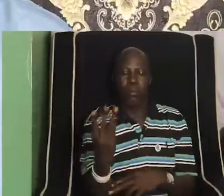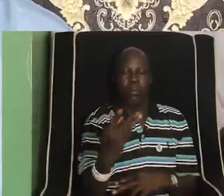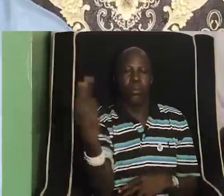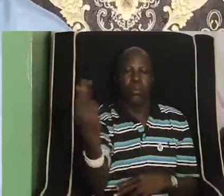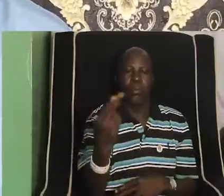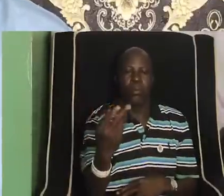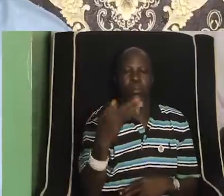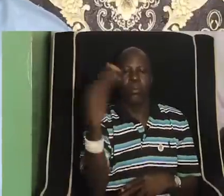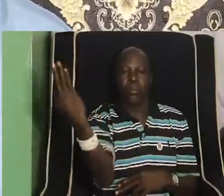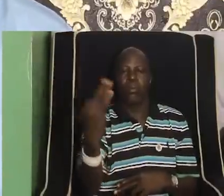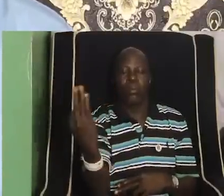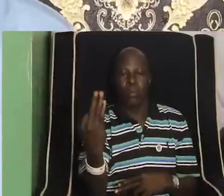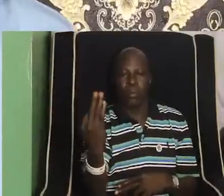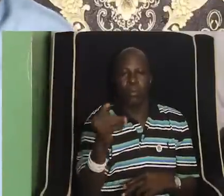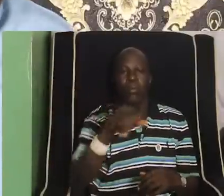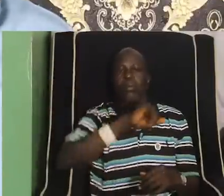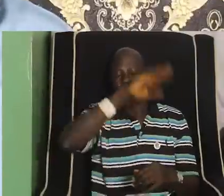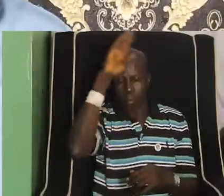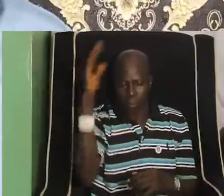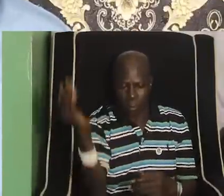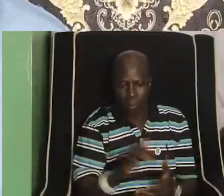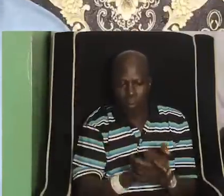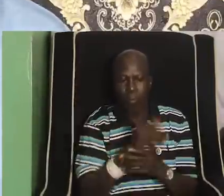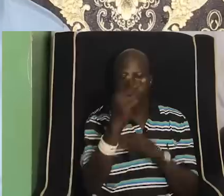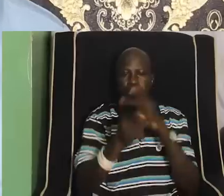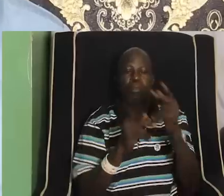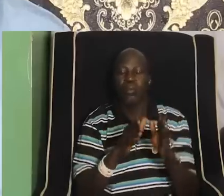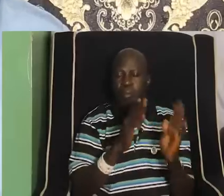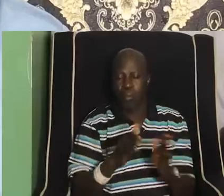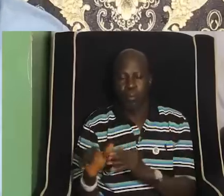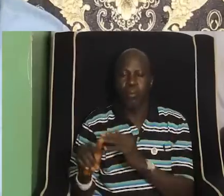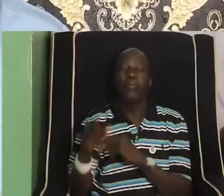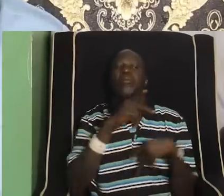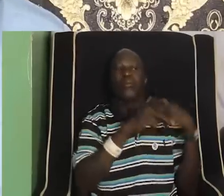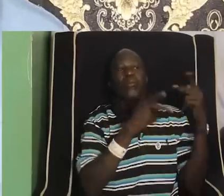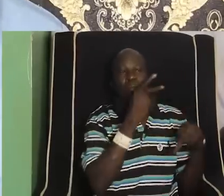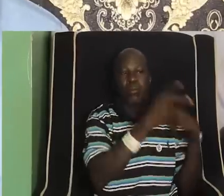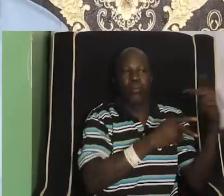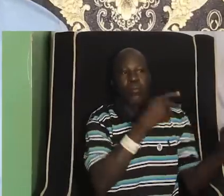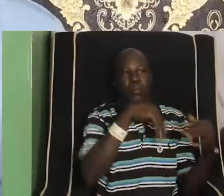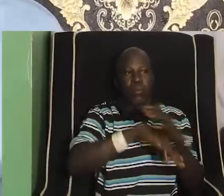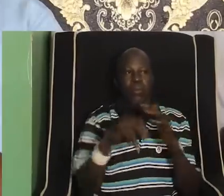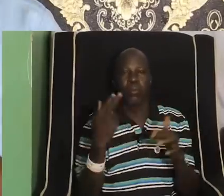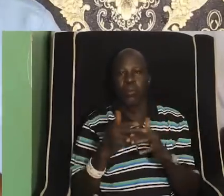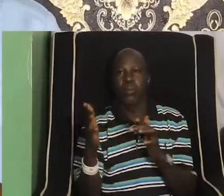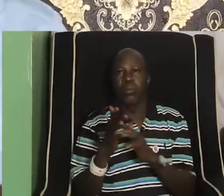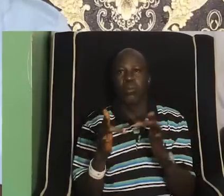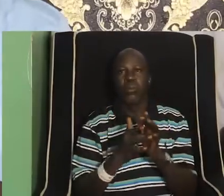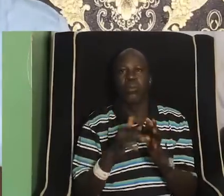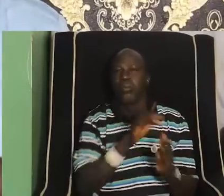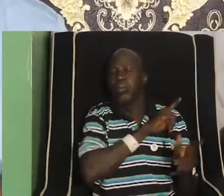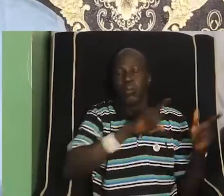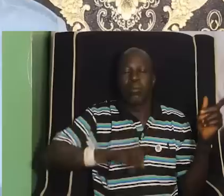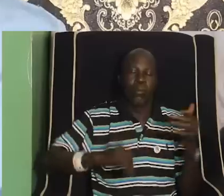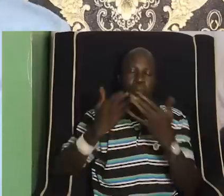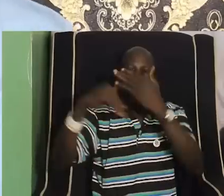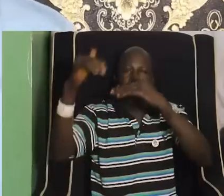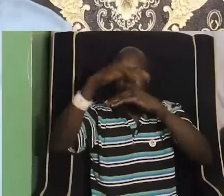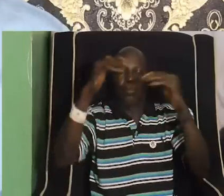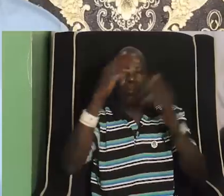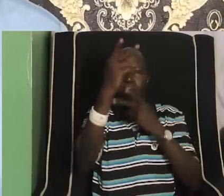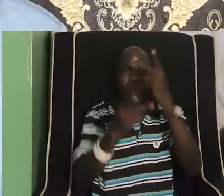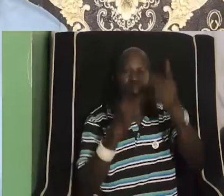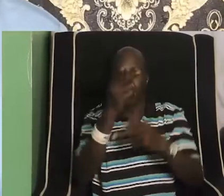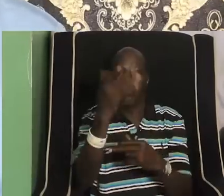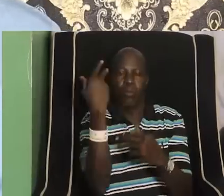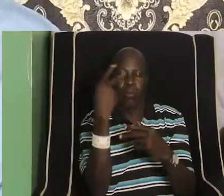Thursday. Thursday. And Friday. And Friday. E ku imura. Happy preparation. Of apostolic visitation. Lord for Jesus. In the name of Jesus. Oro abe o.